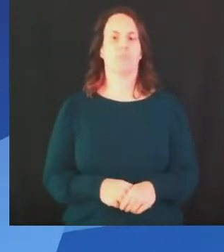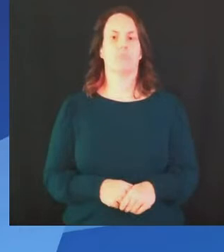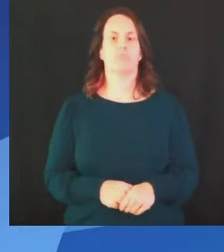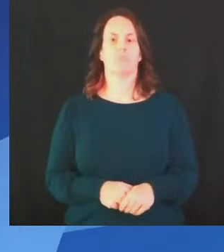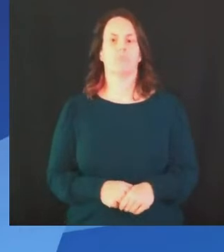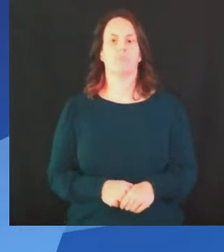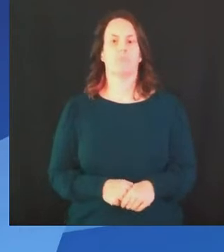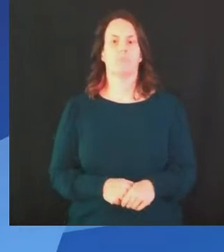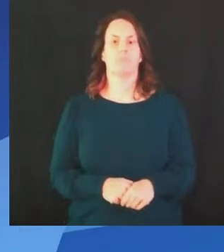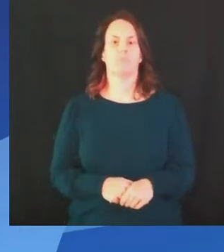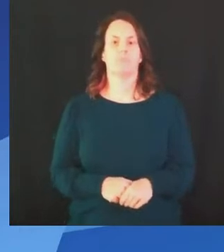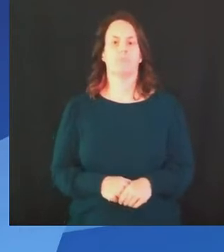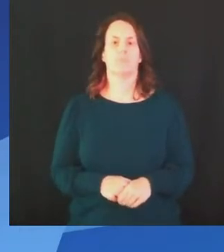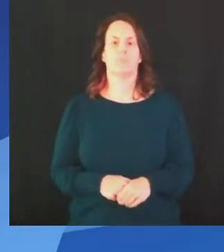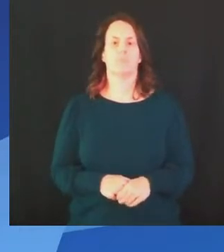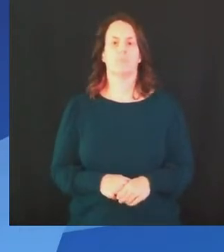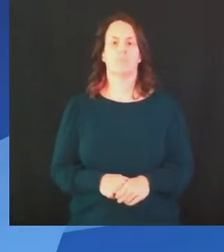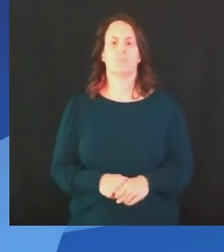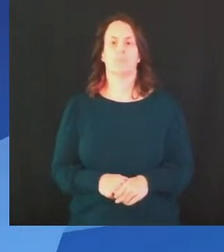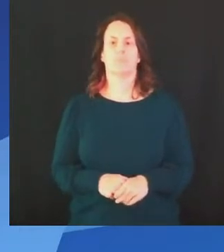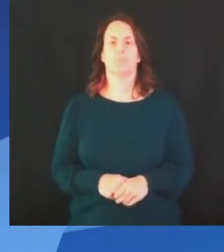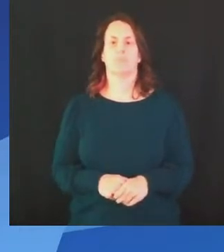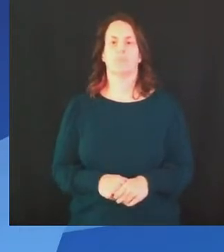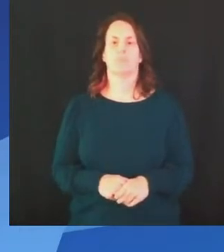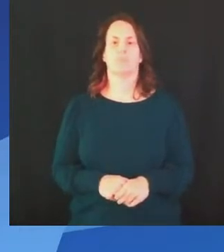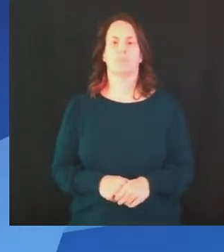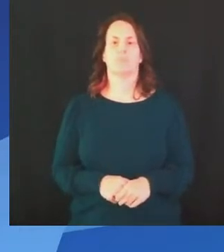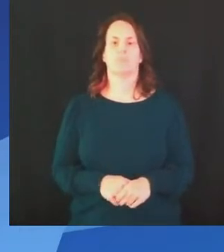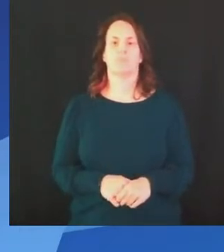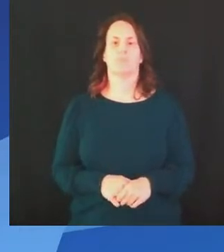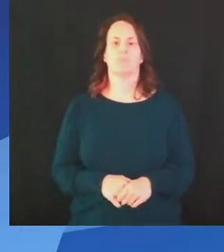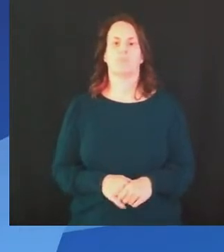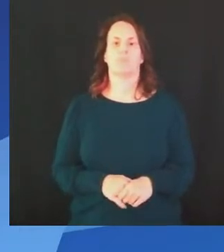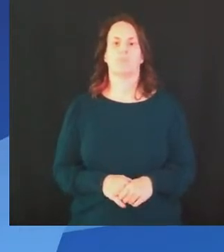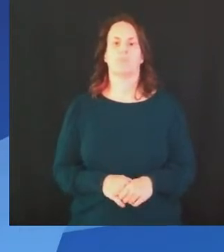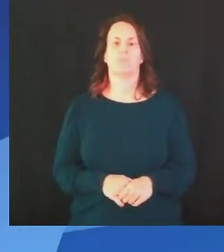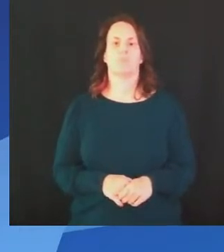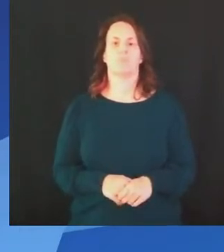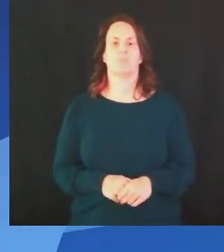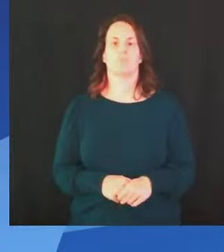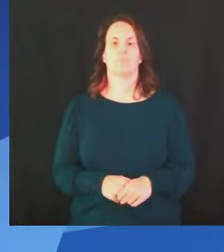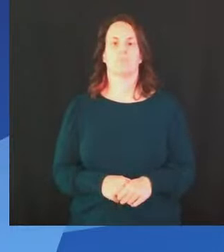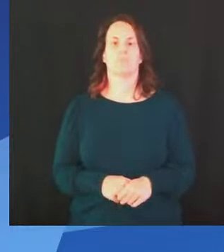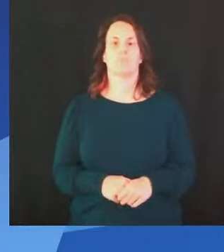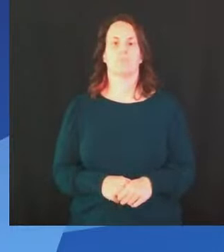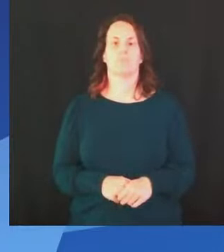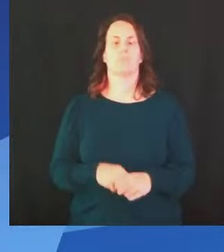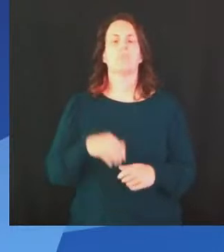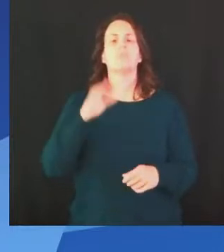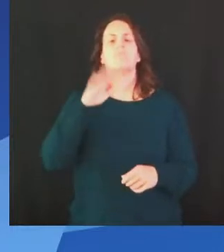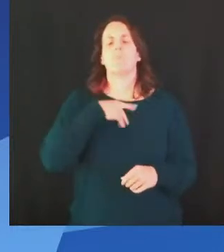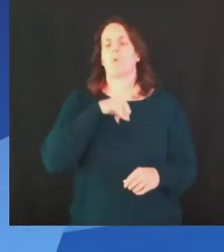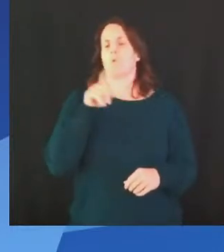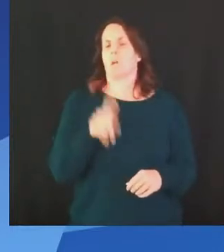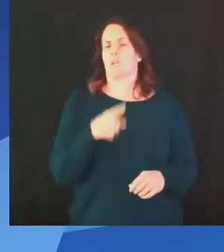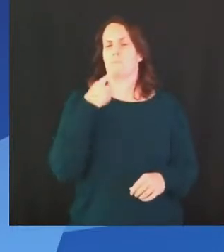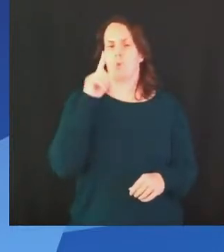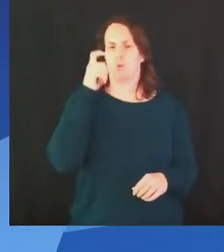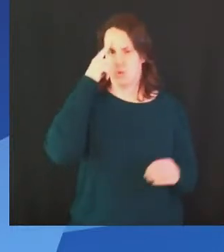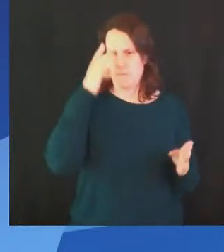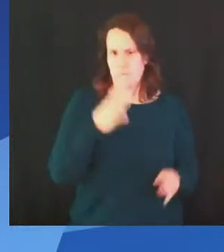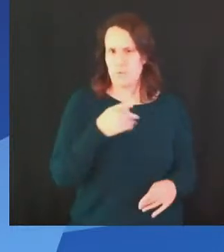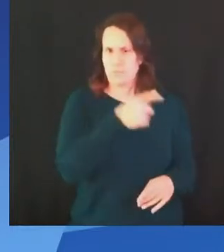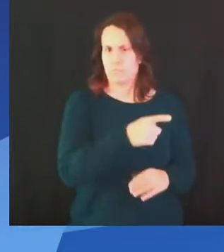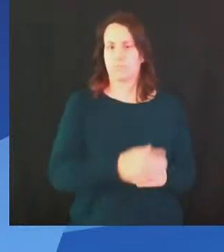Yes. Okay, this question is for Governor Evers. In the city of Milwaukee, they've asked businesses to submit a COVID-19